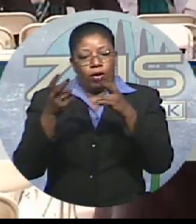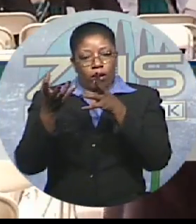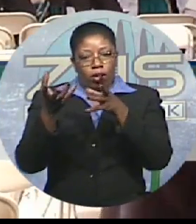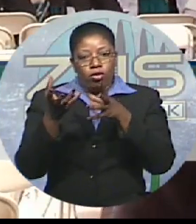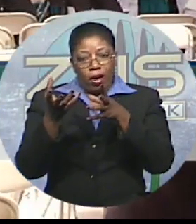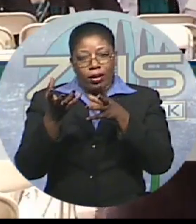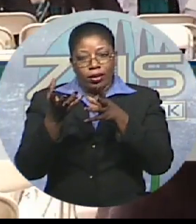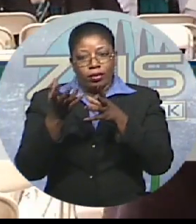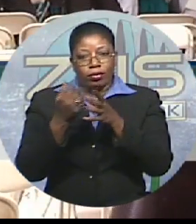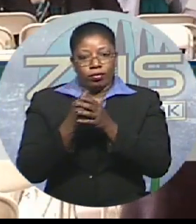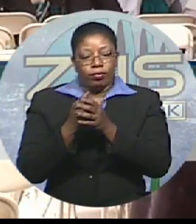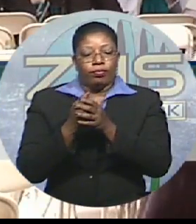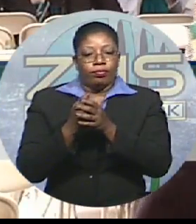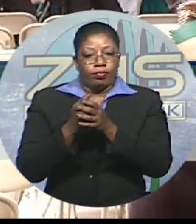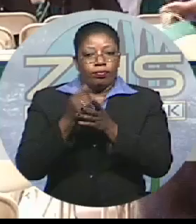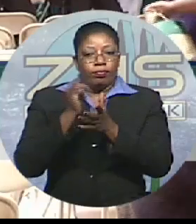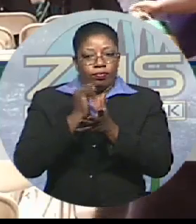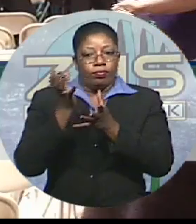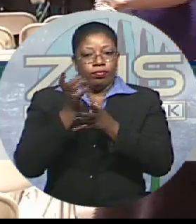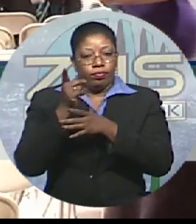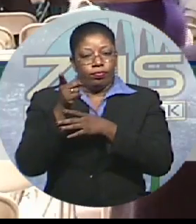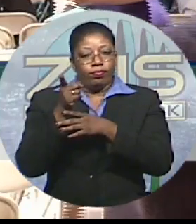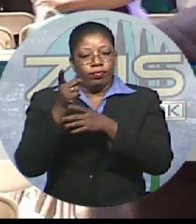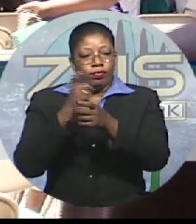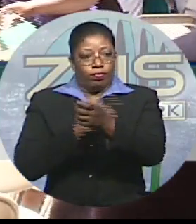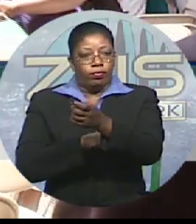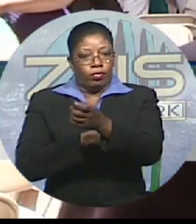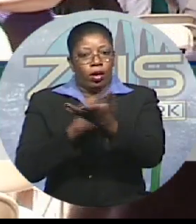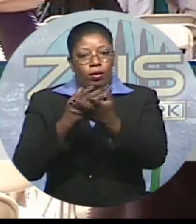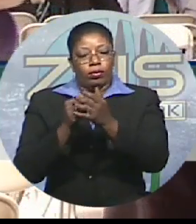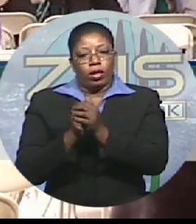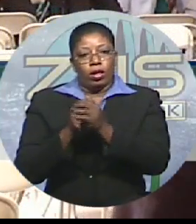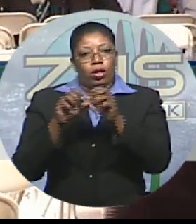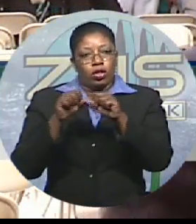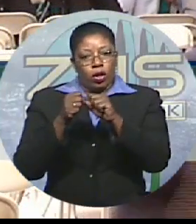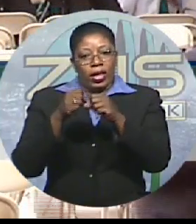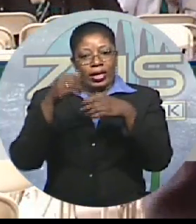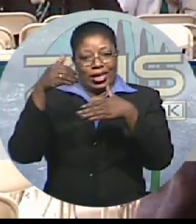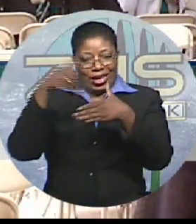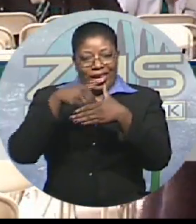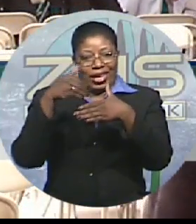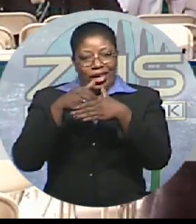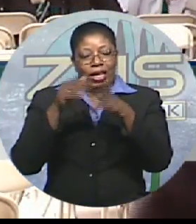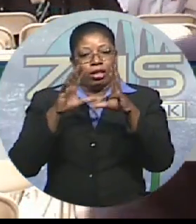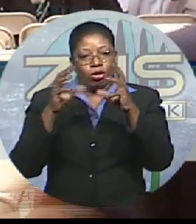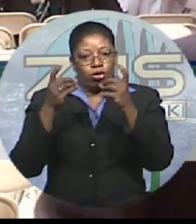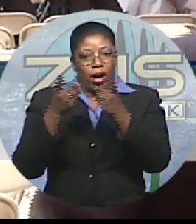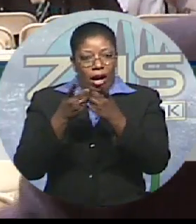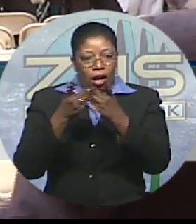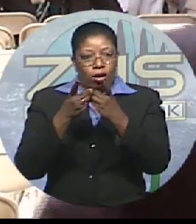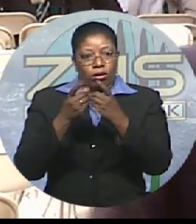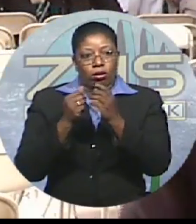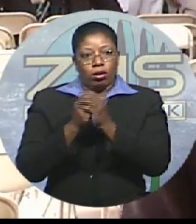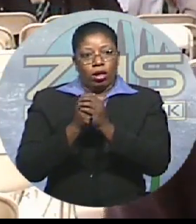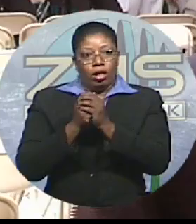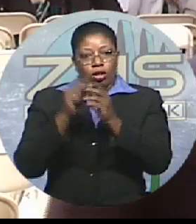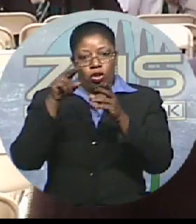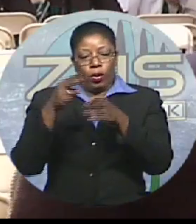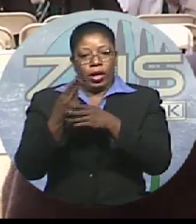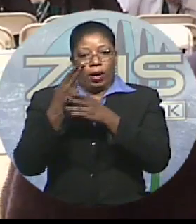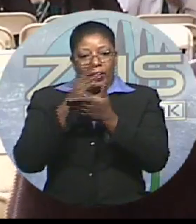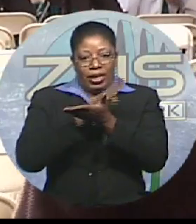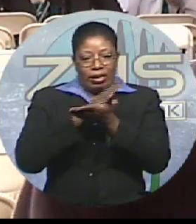attractive drug. The people that were in, the in crowd, the people with money, the people that were going out to the nice